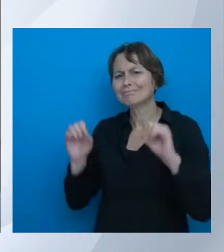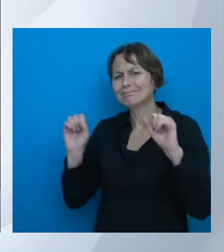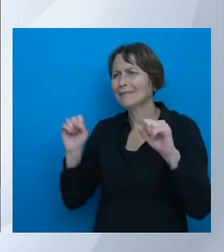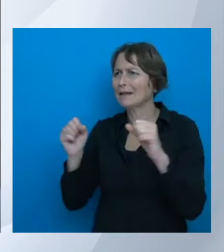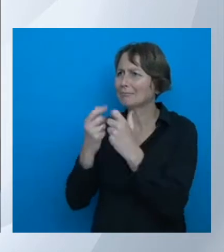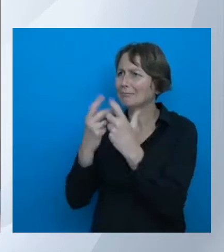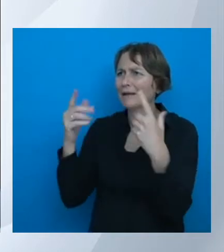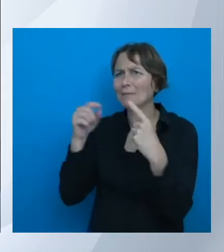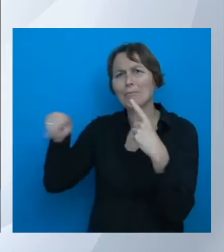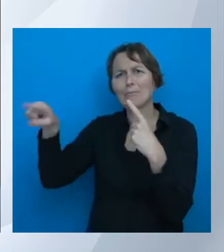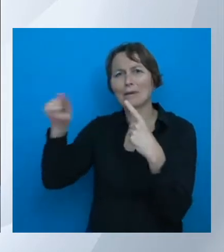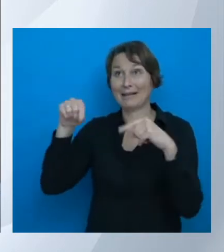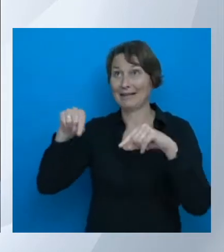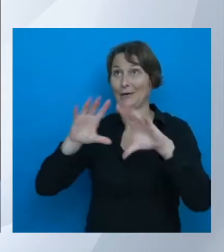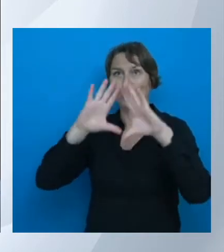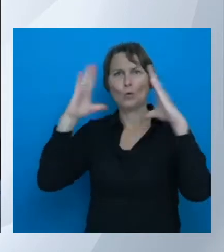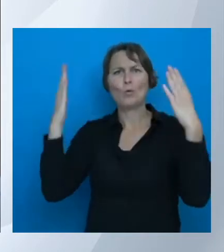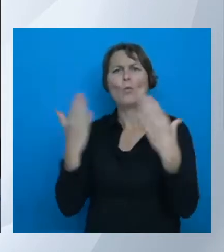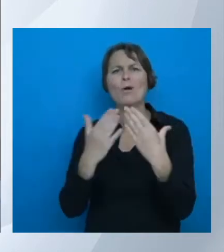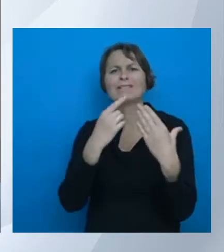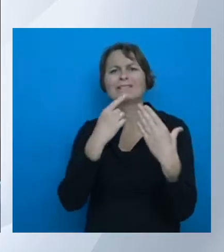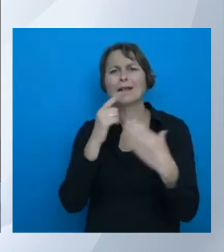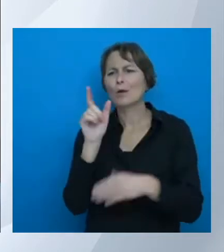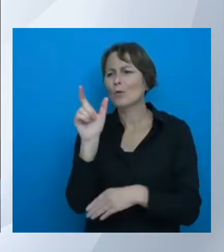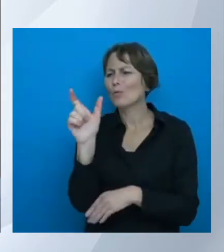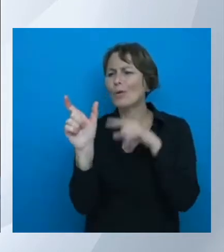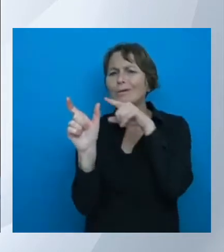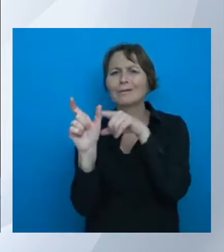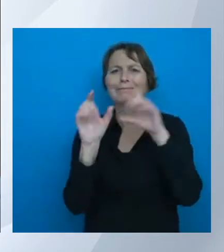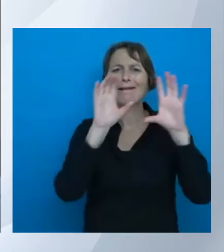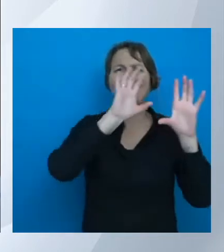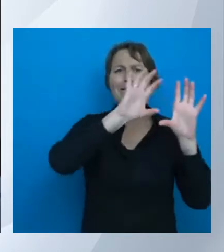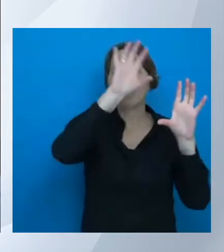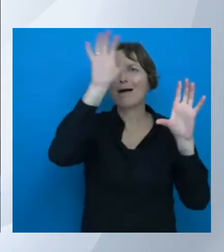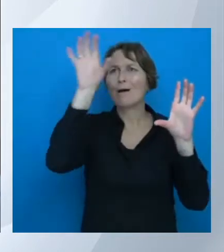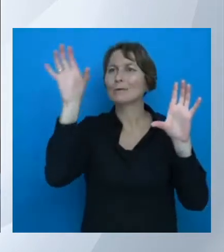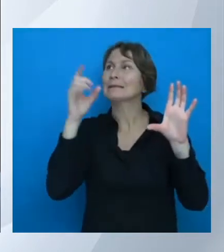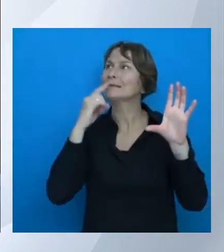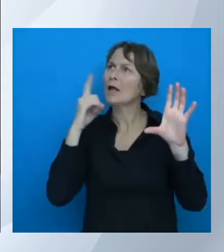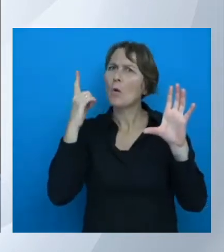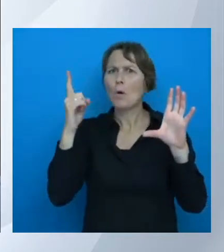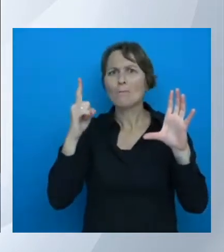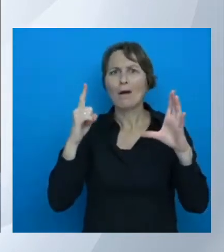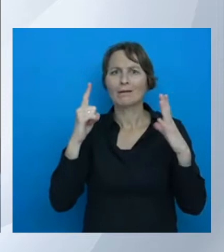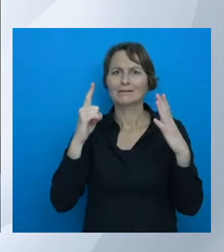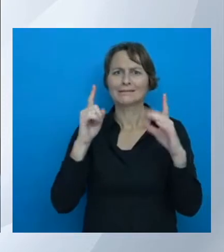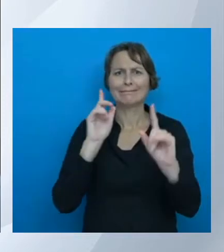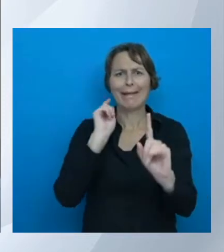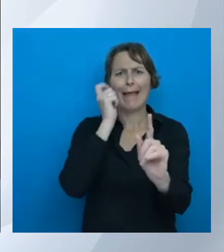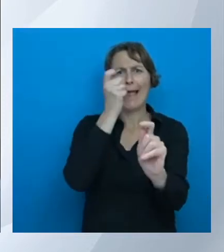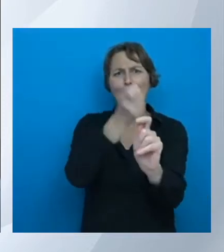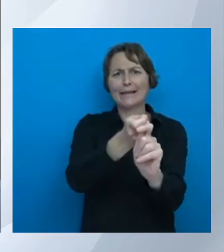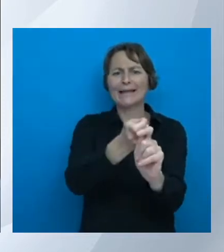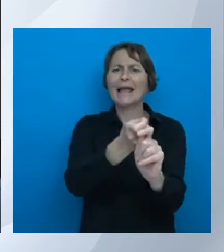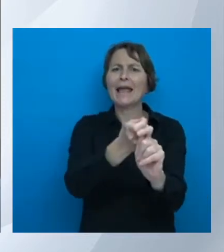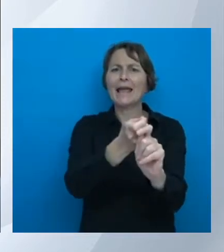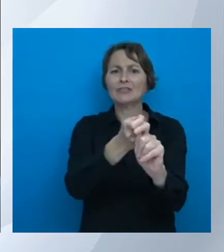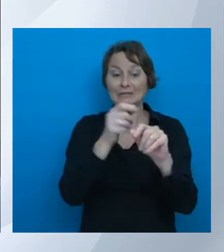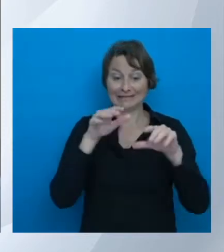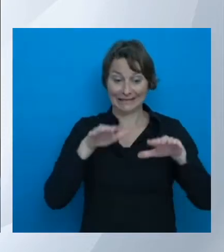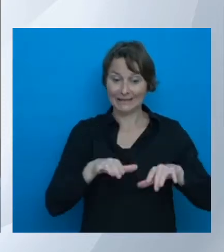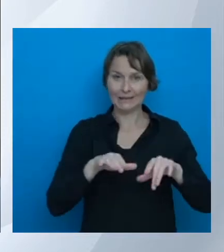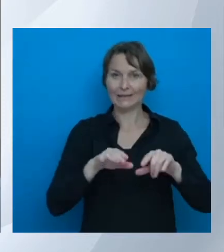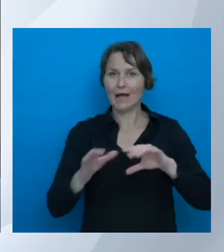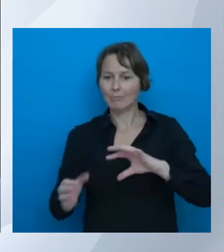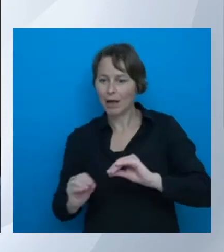spoke about cloud and migrating application to the cloud, and now it's time for us to actually start building application for the